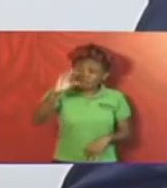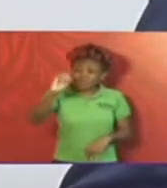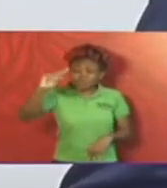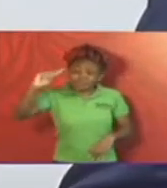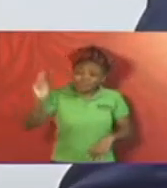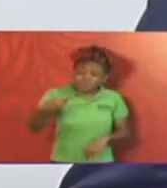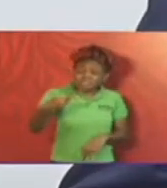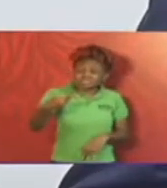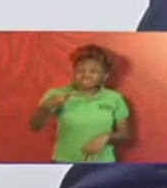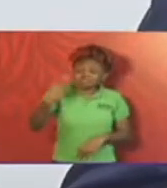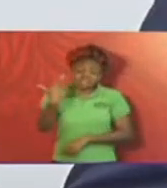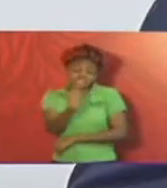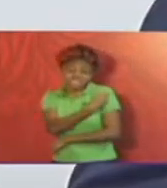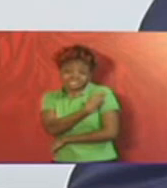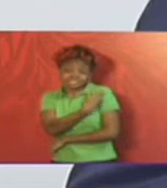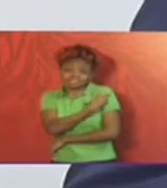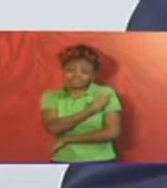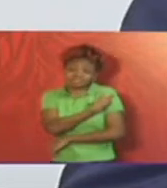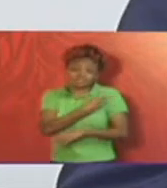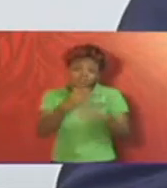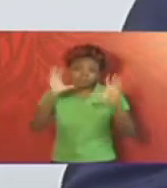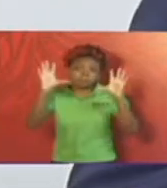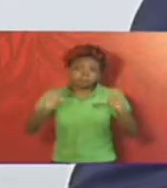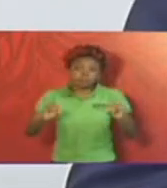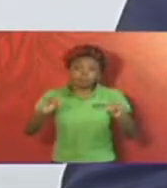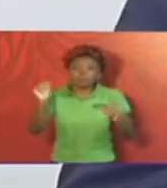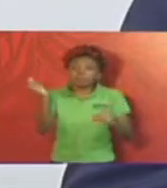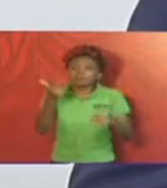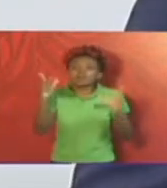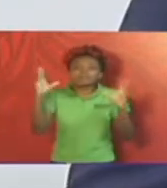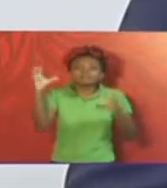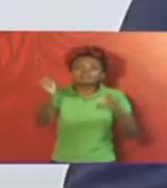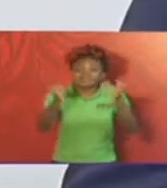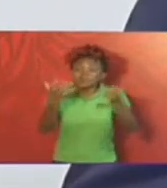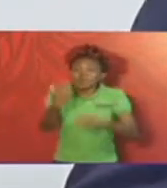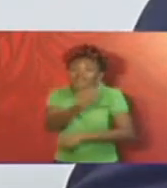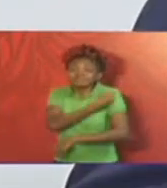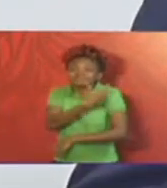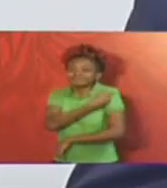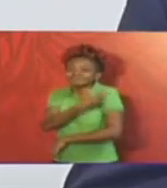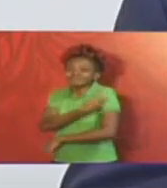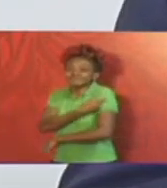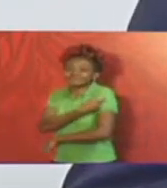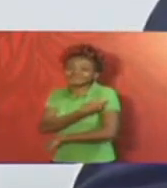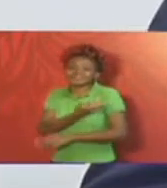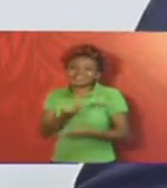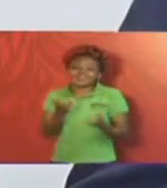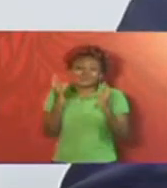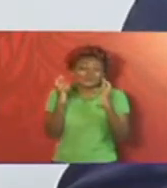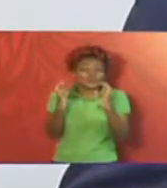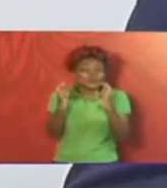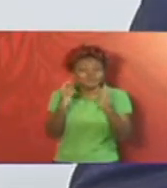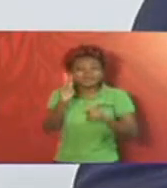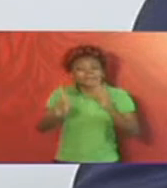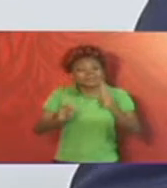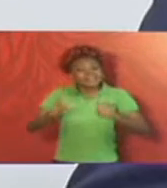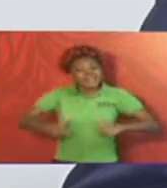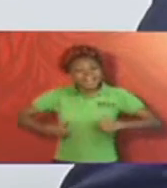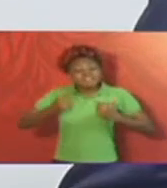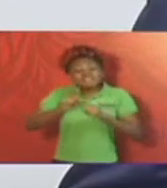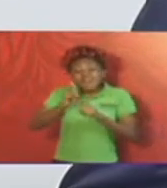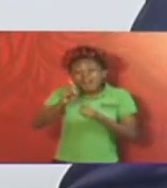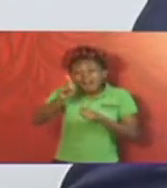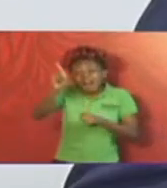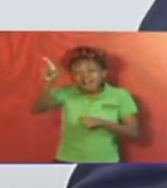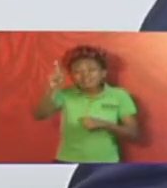love it. Right? I would absolutely love it if these coastal areas and Bangladesh and the train line and